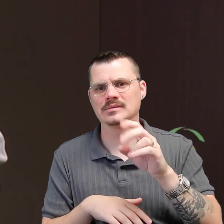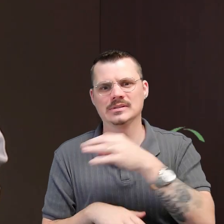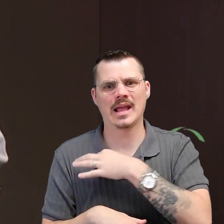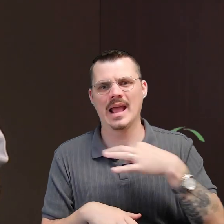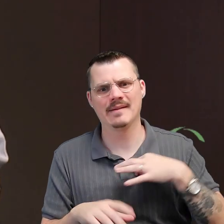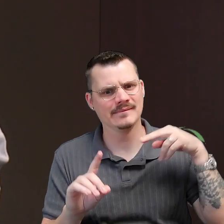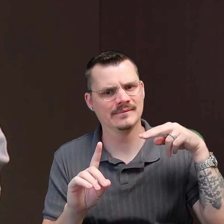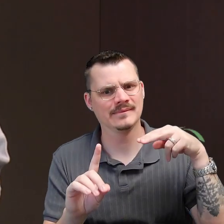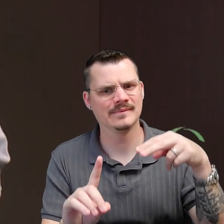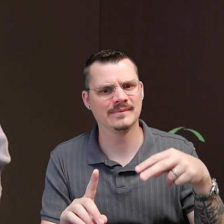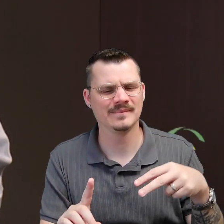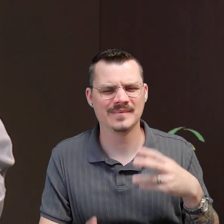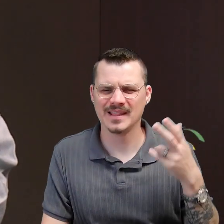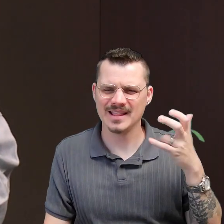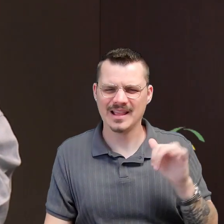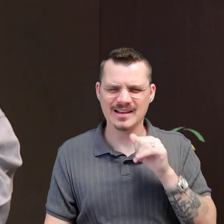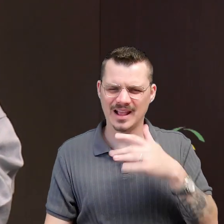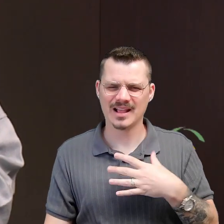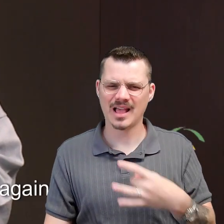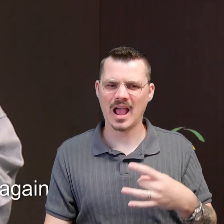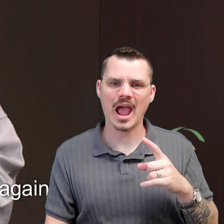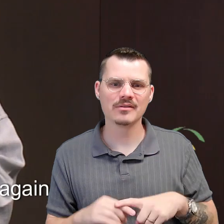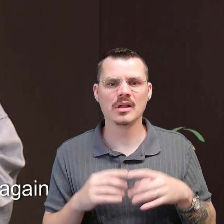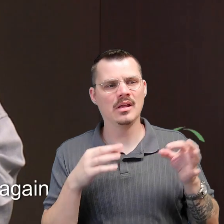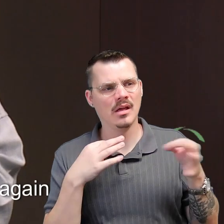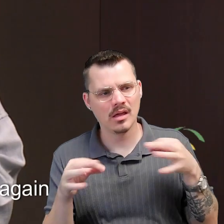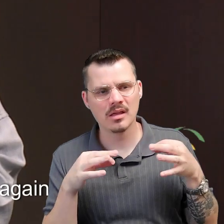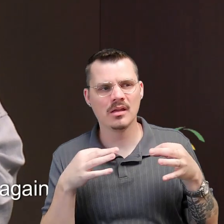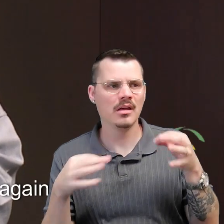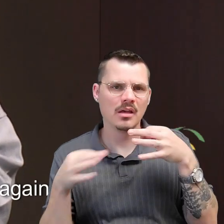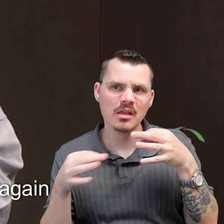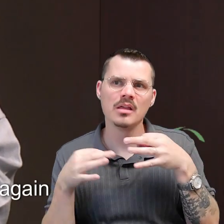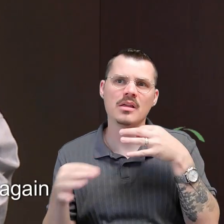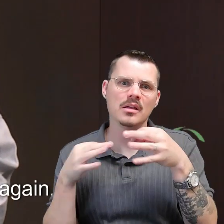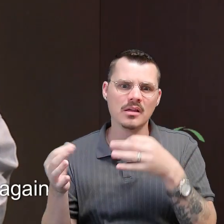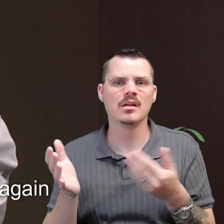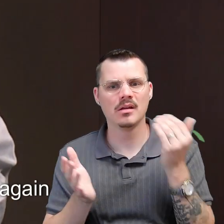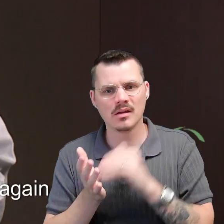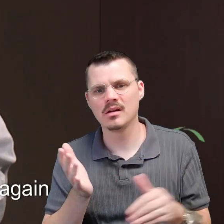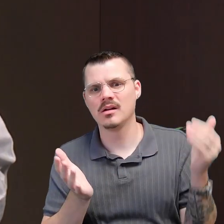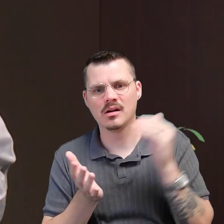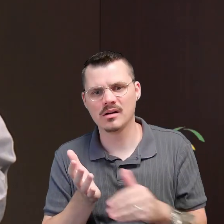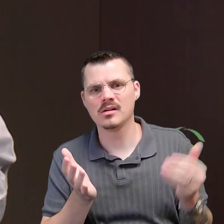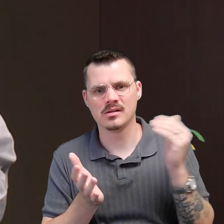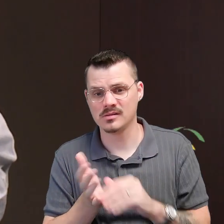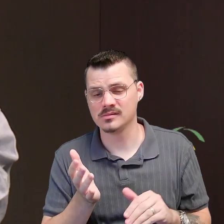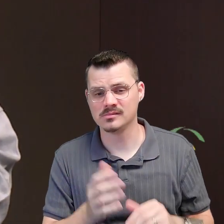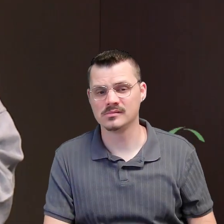staff. And they just didn't like having to re-explain that over and over again.